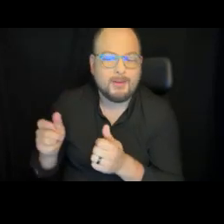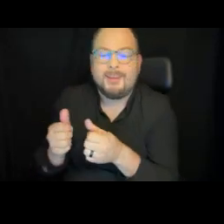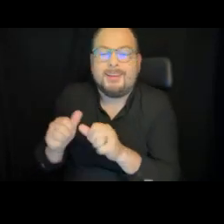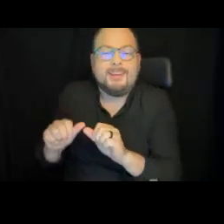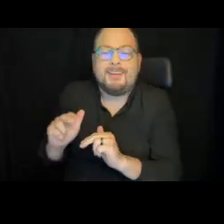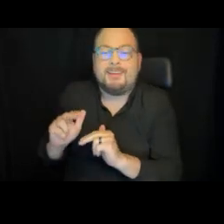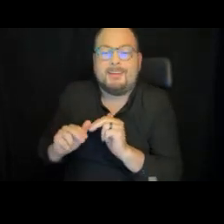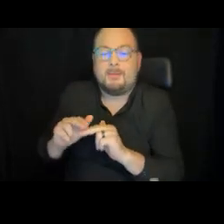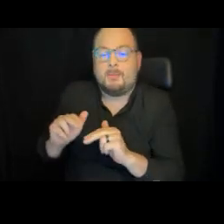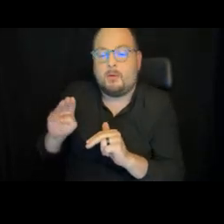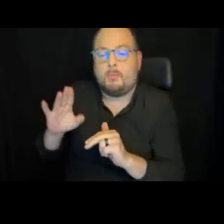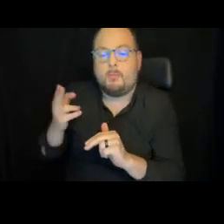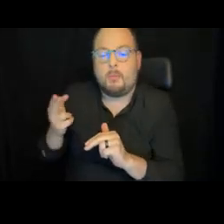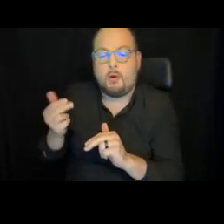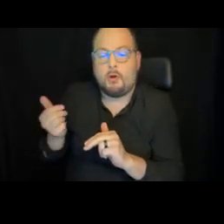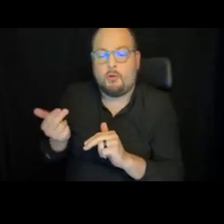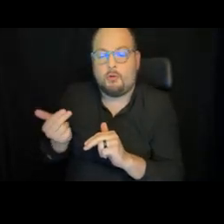1991.